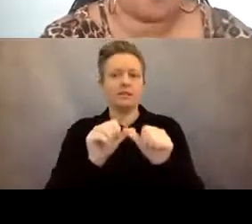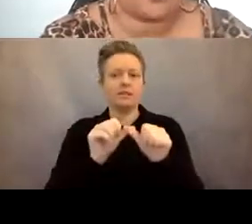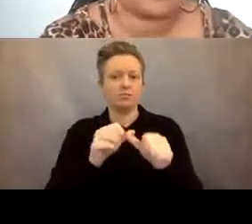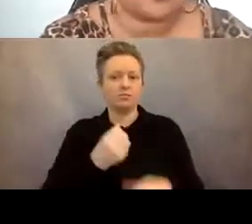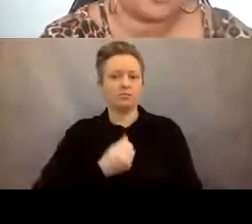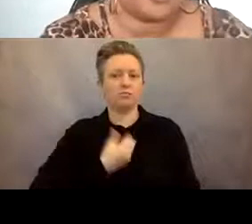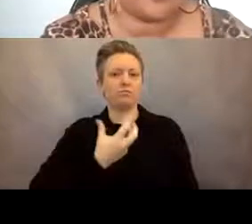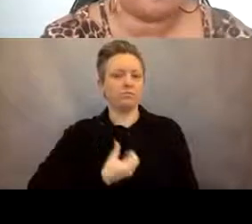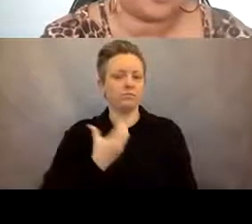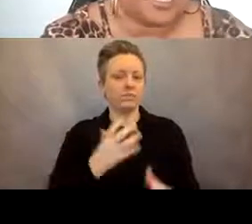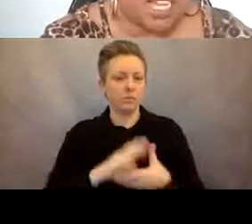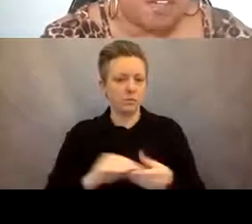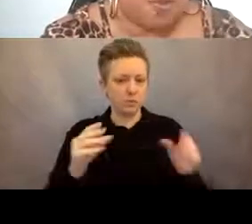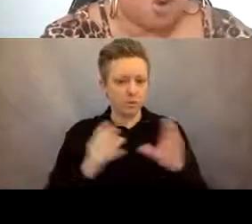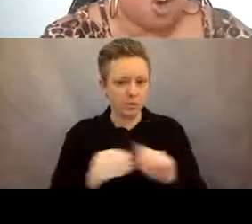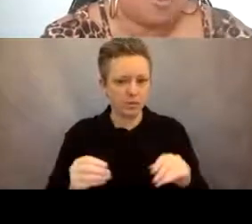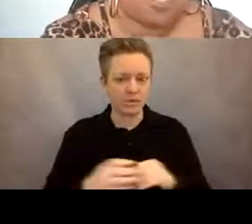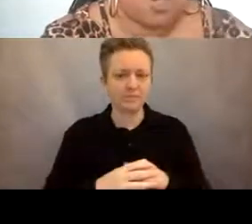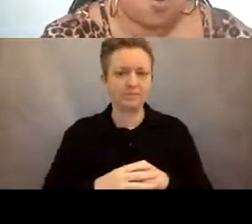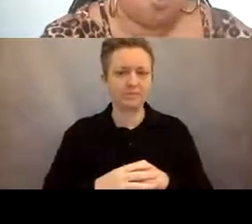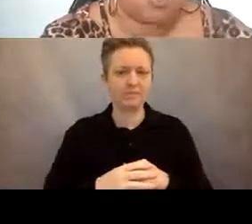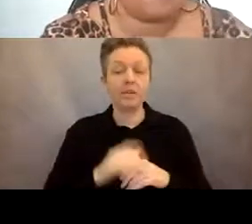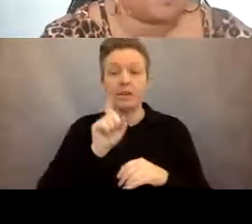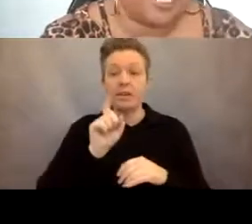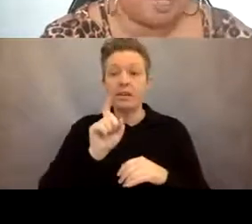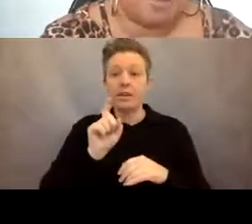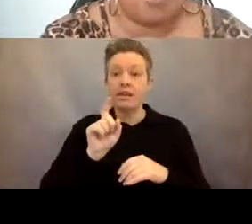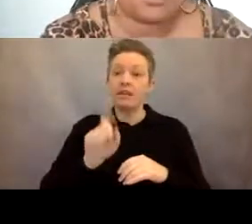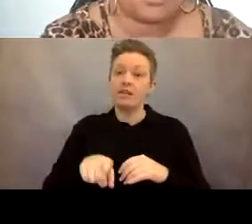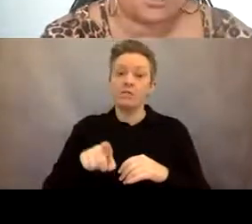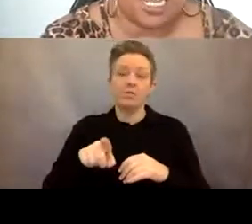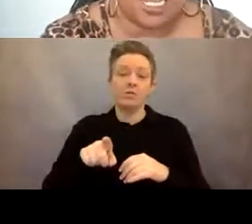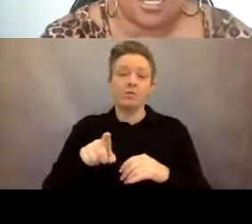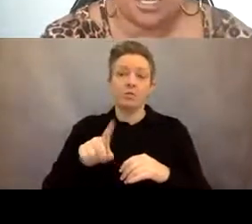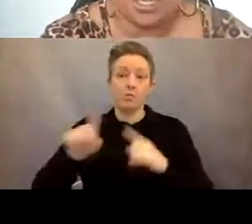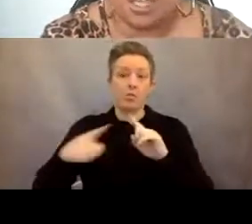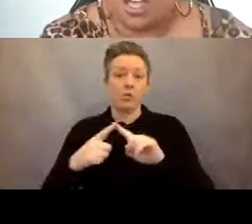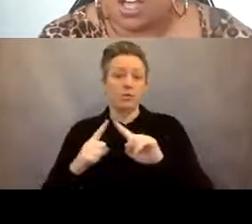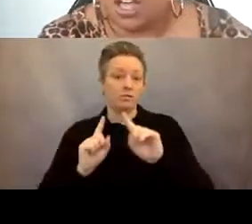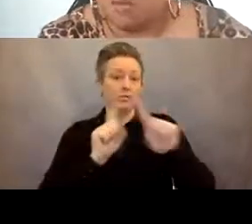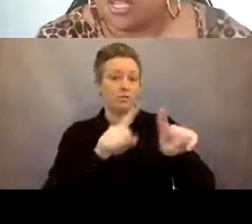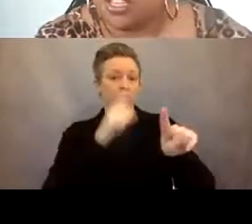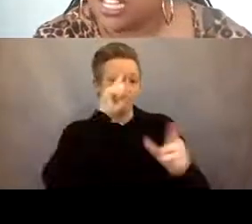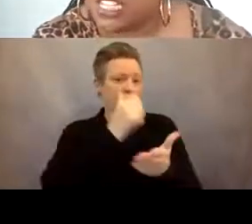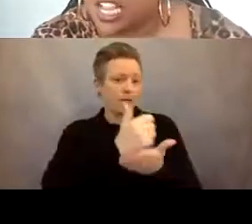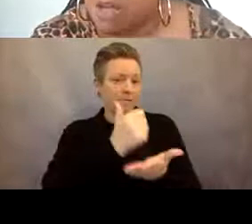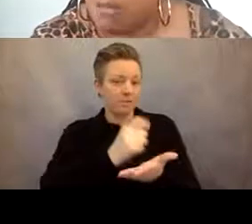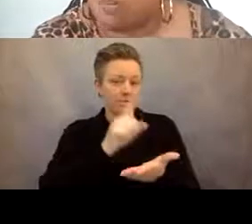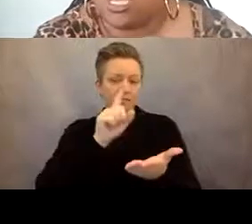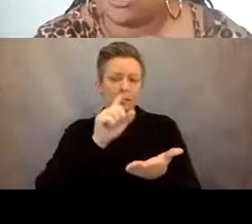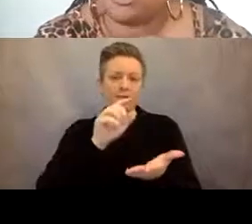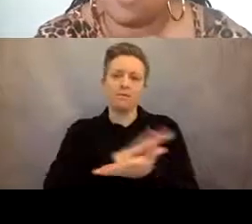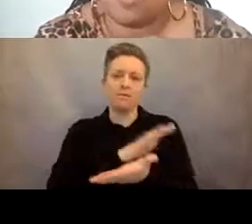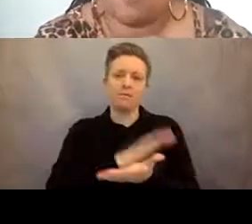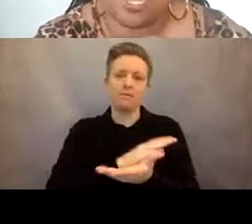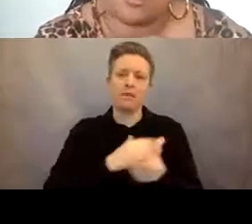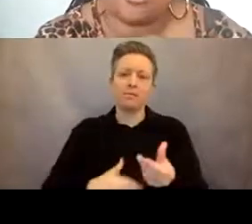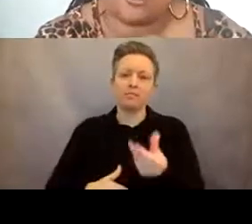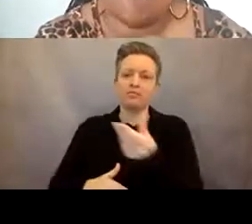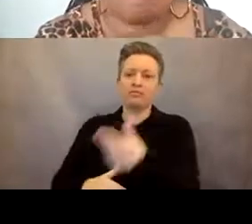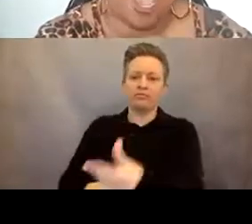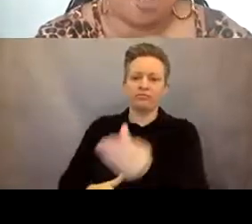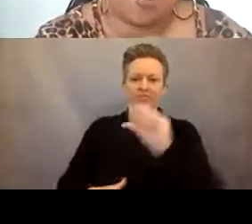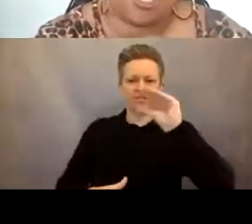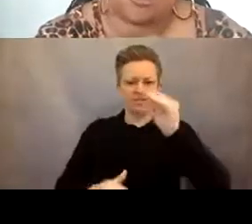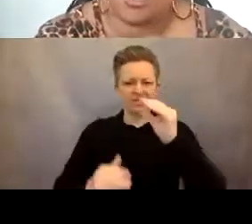fill out extensive intake forms or complete them in one sitting. I see a comment, because service